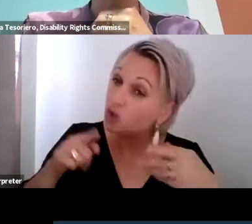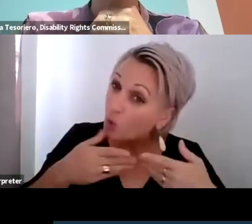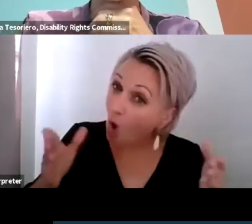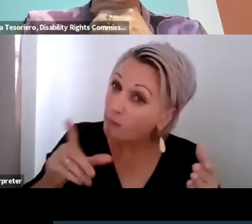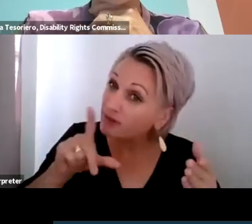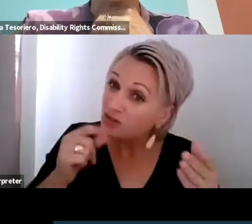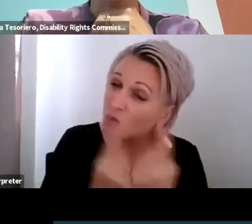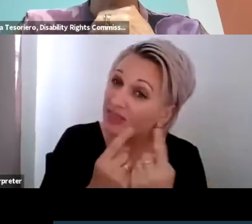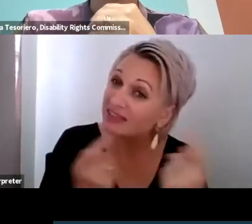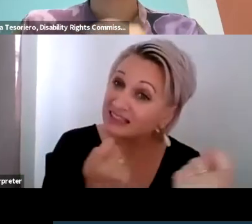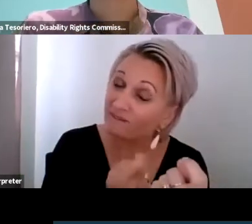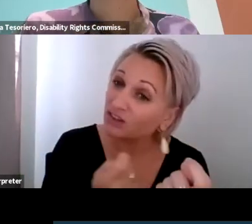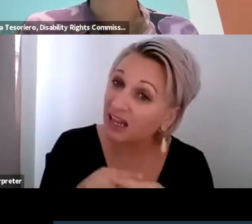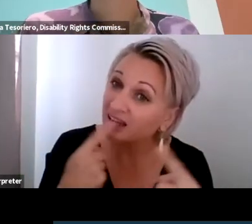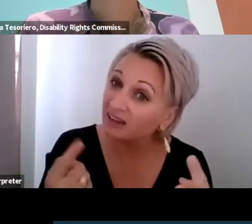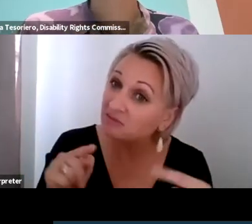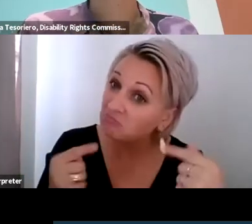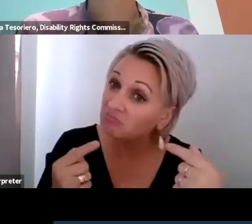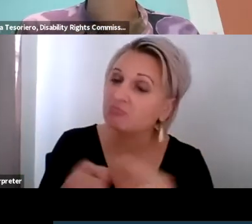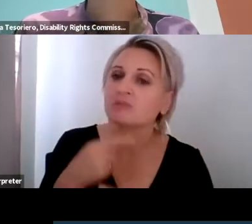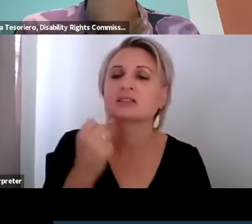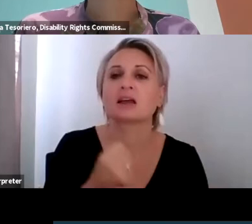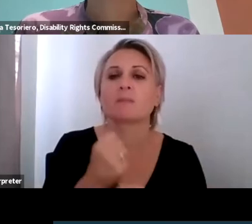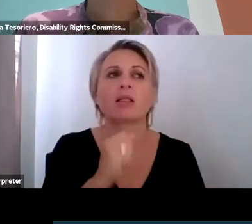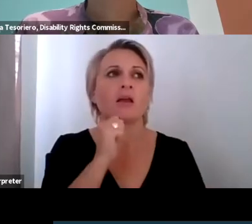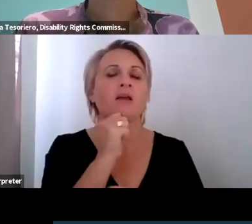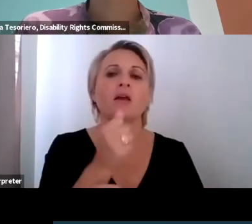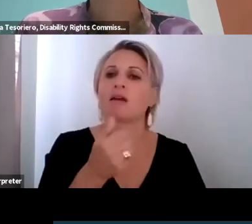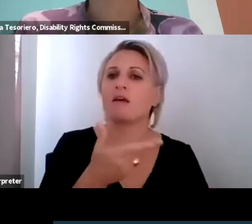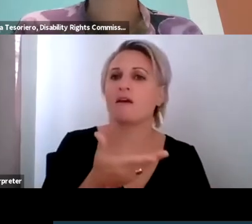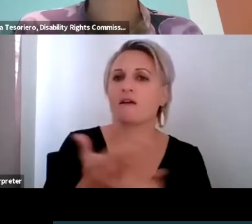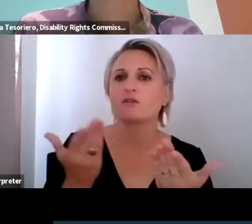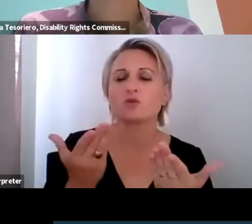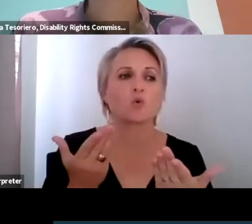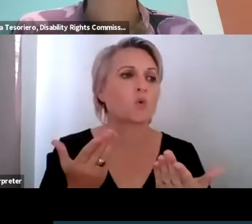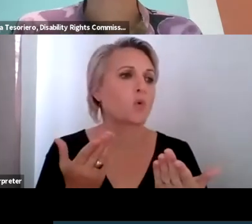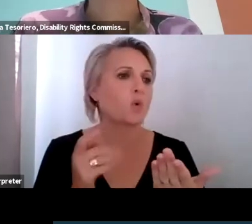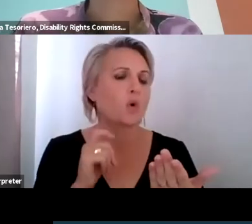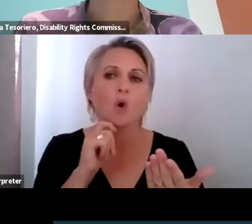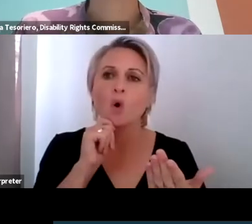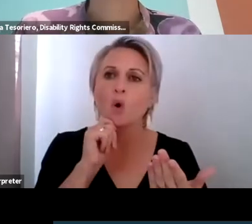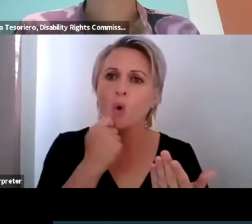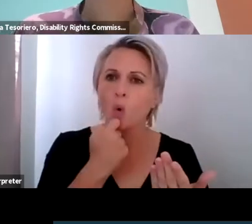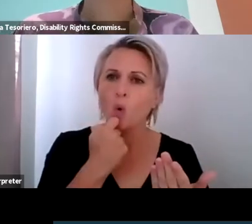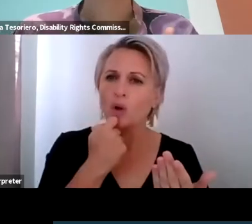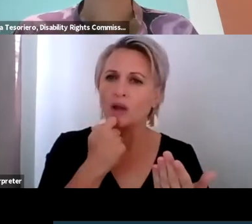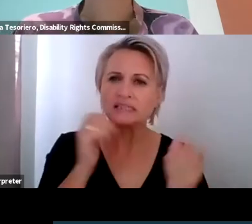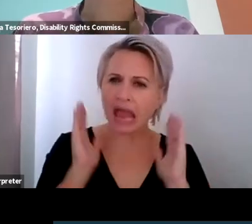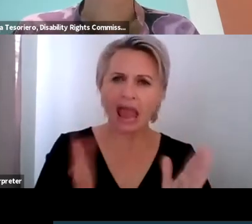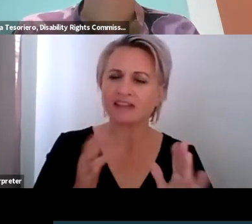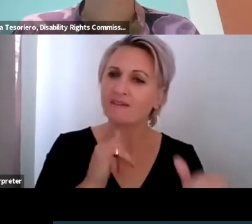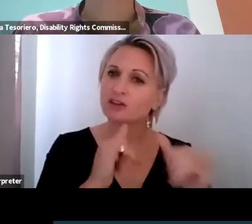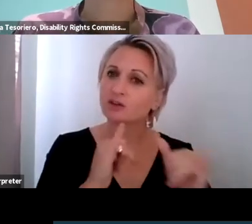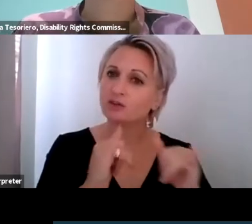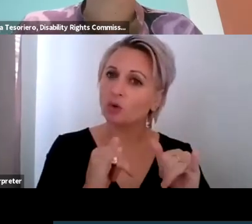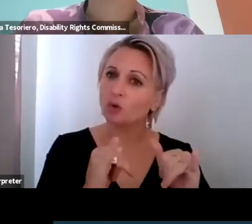around, for example, whether you will always insist on an interview, or actually might there be some other